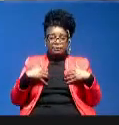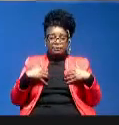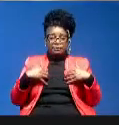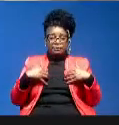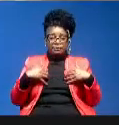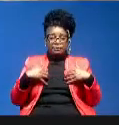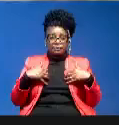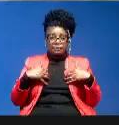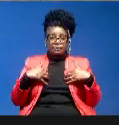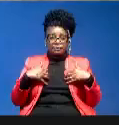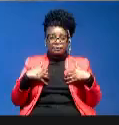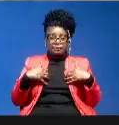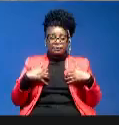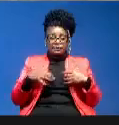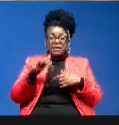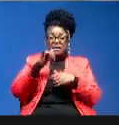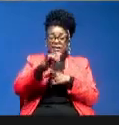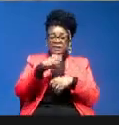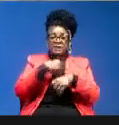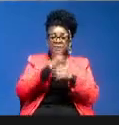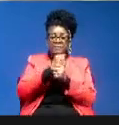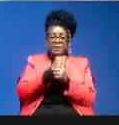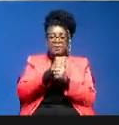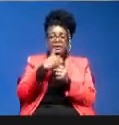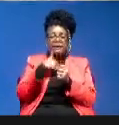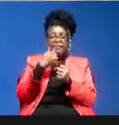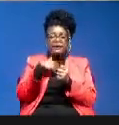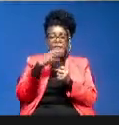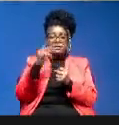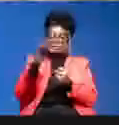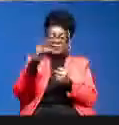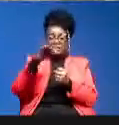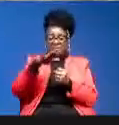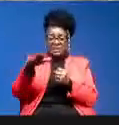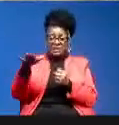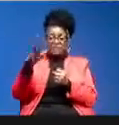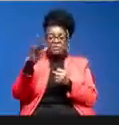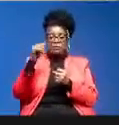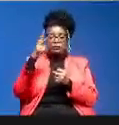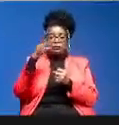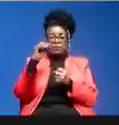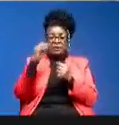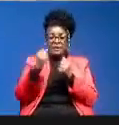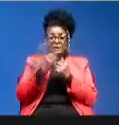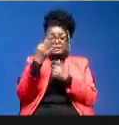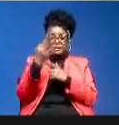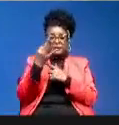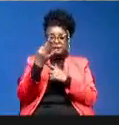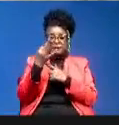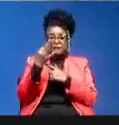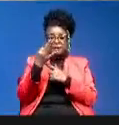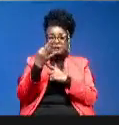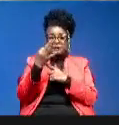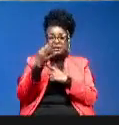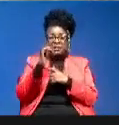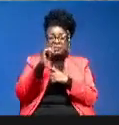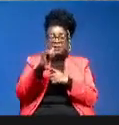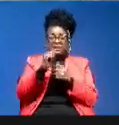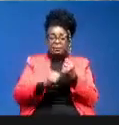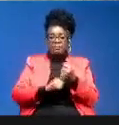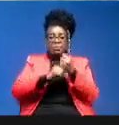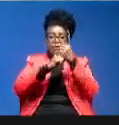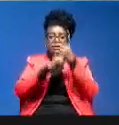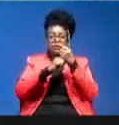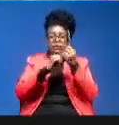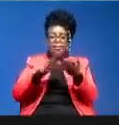The initiative has led to restoration of Westgate's grasslands since 2013. Their drive is supported by the